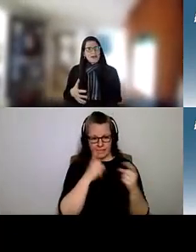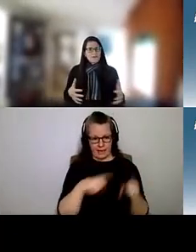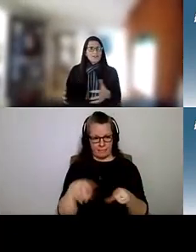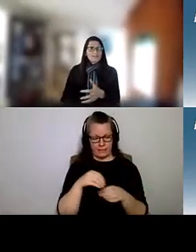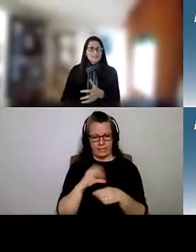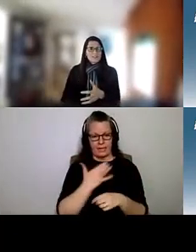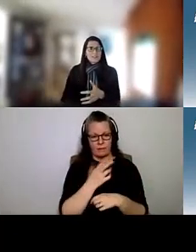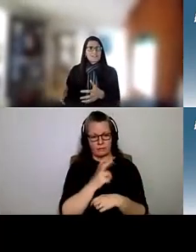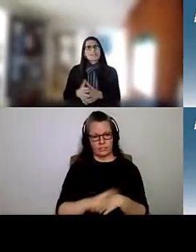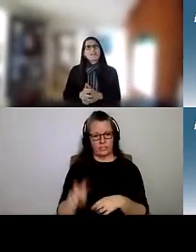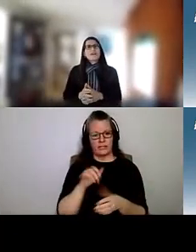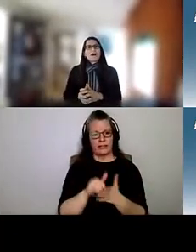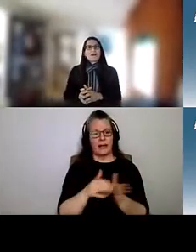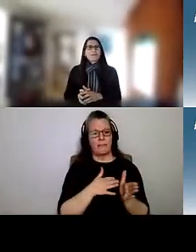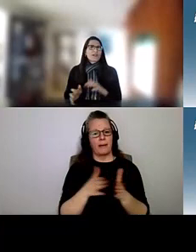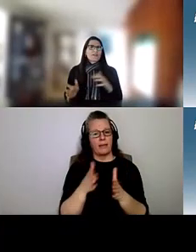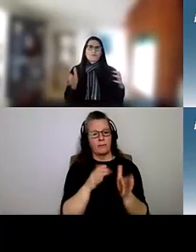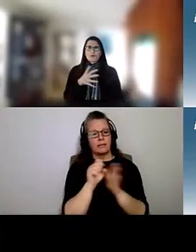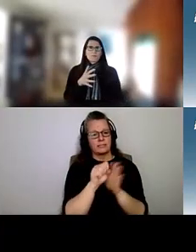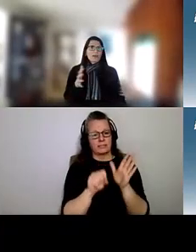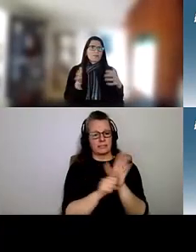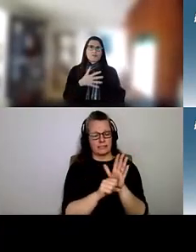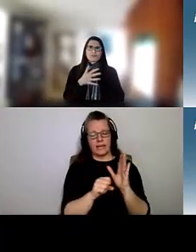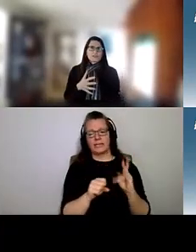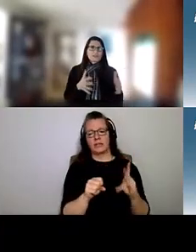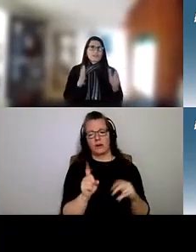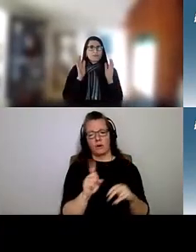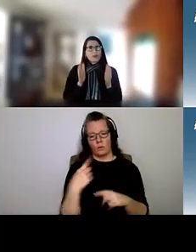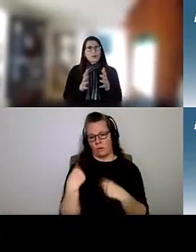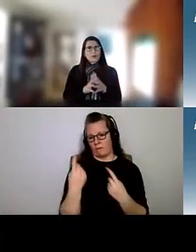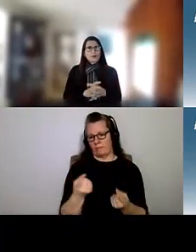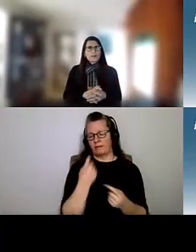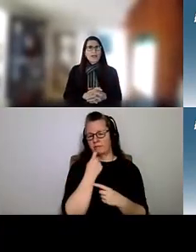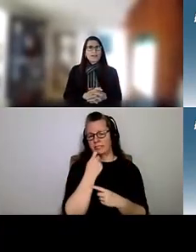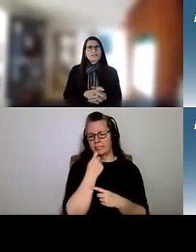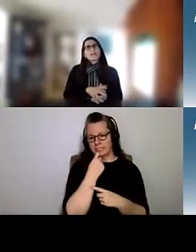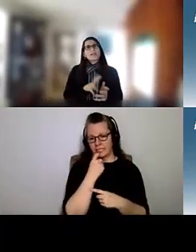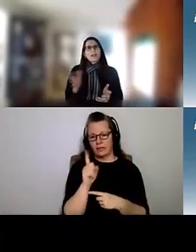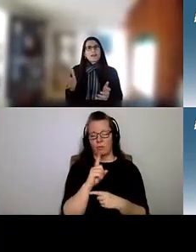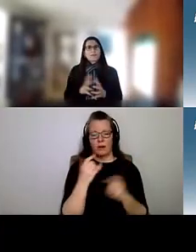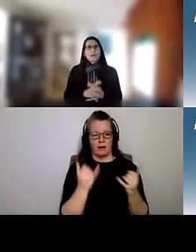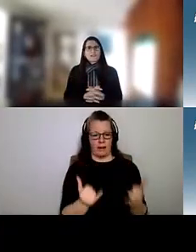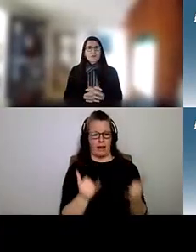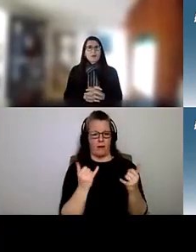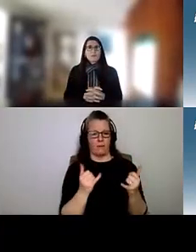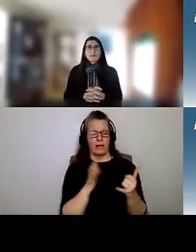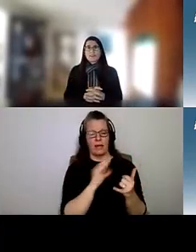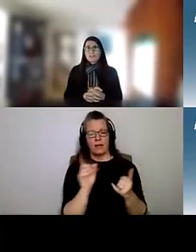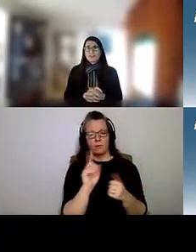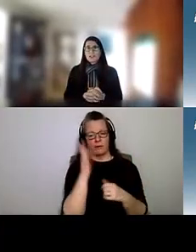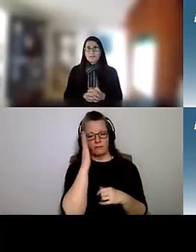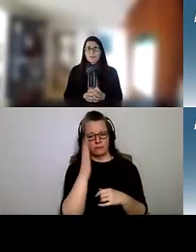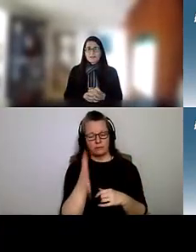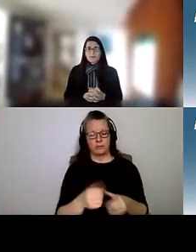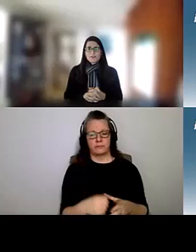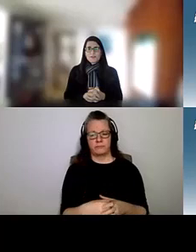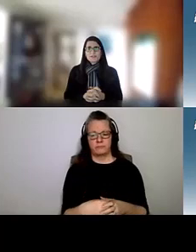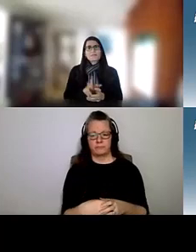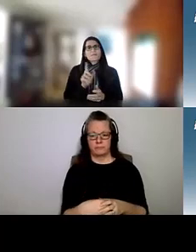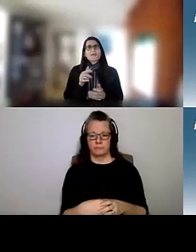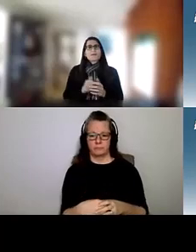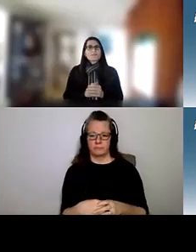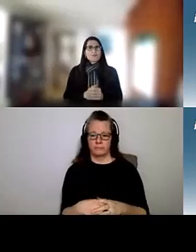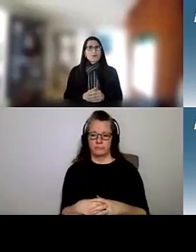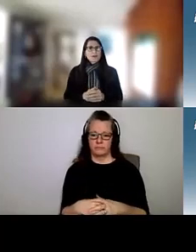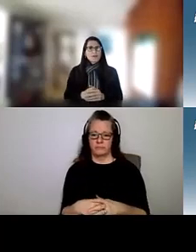in that pathway as a state, kind of where we've been most recently, where we're currently at, and ways that we hope to be engaging you in these